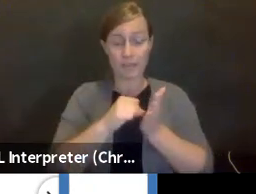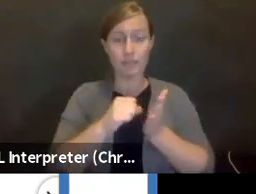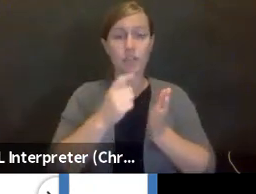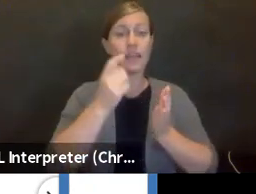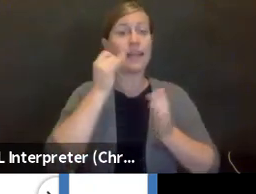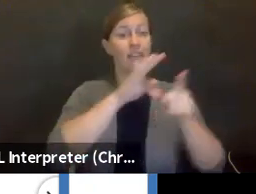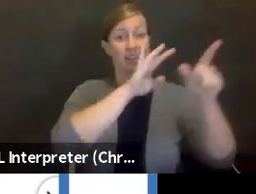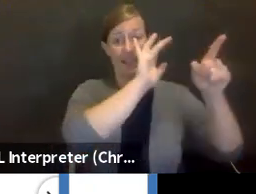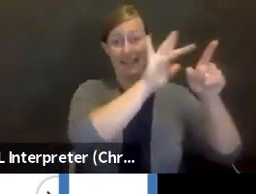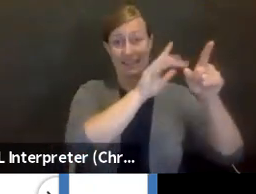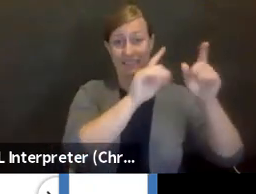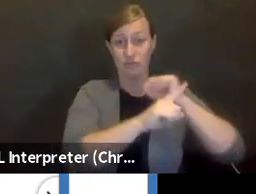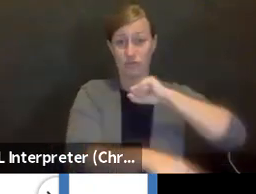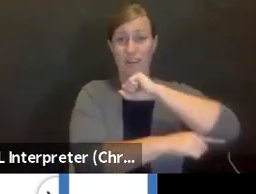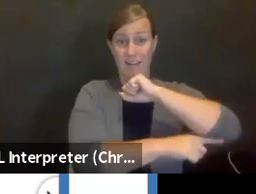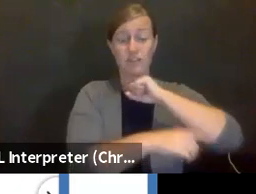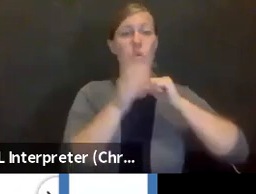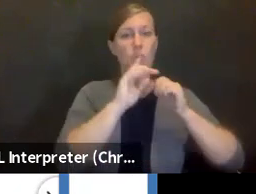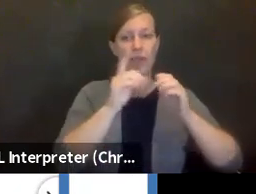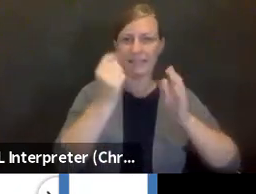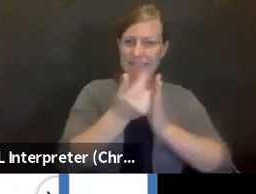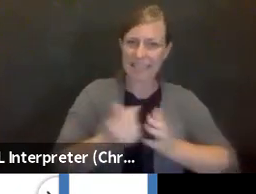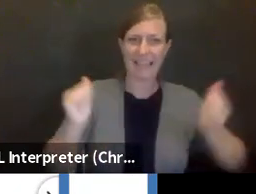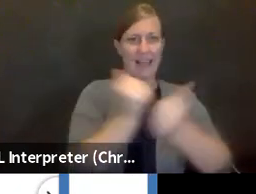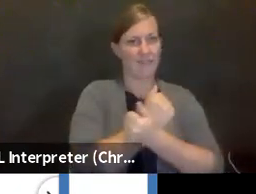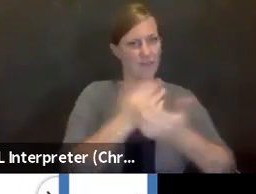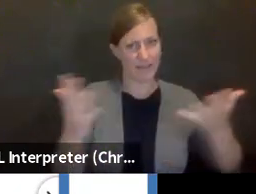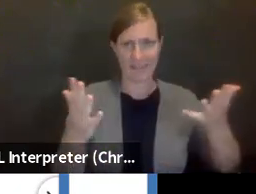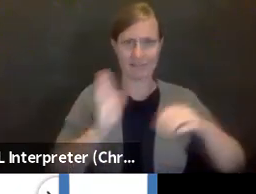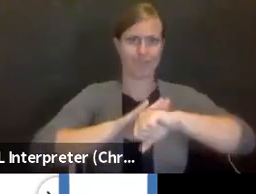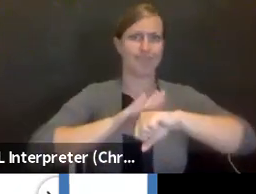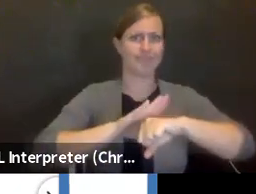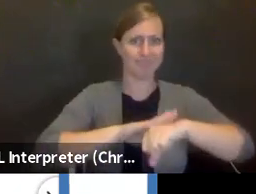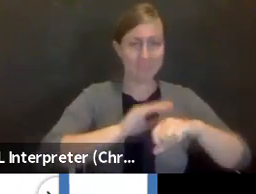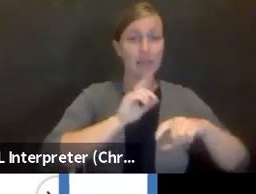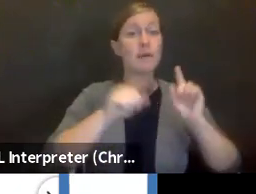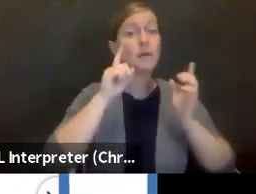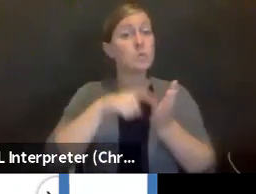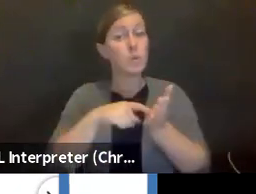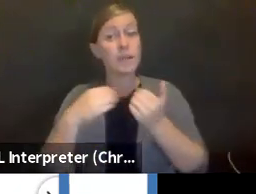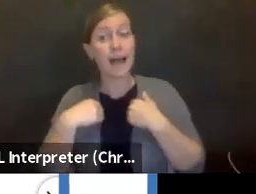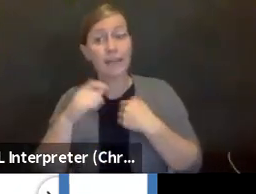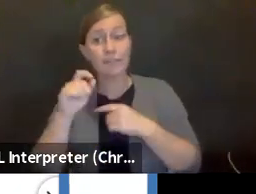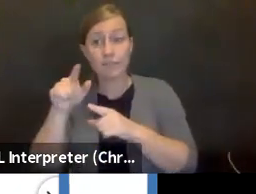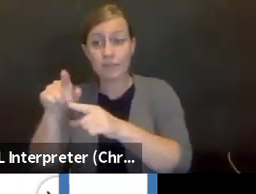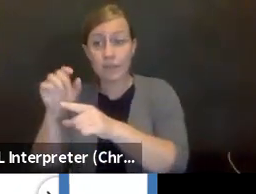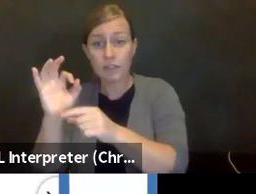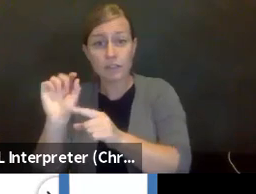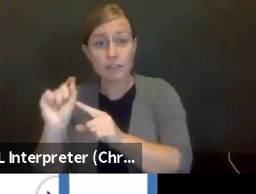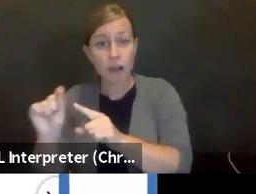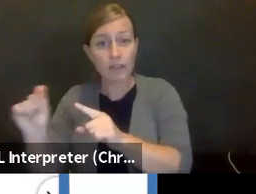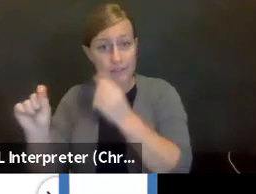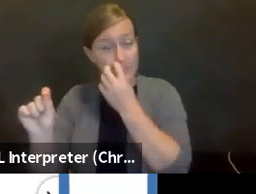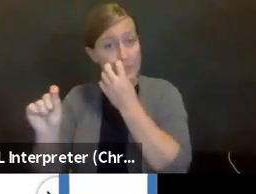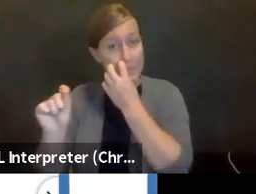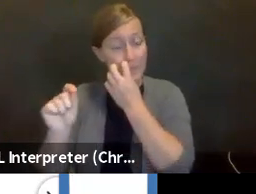all the pages you've worked on if you do this can in the corner. However, you'll notice dots over here. 3 dots always